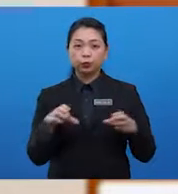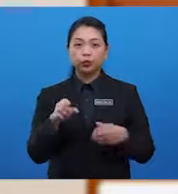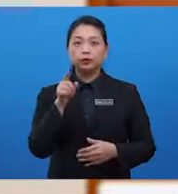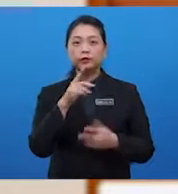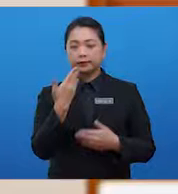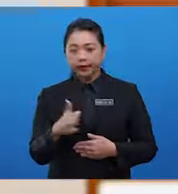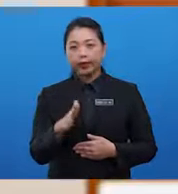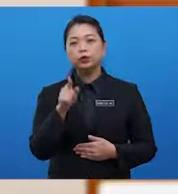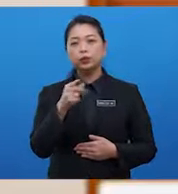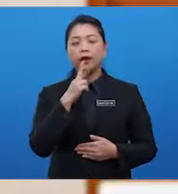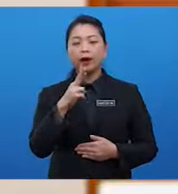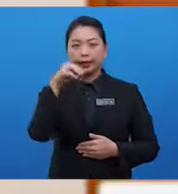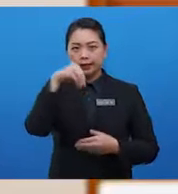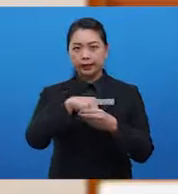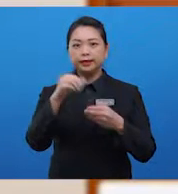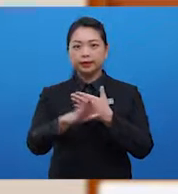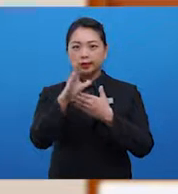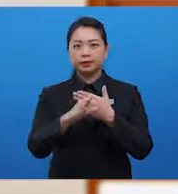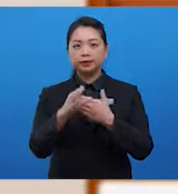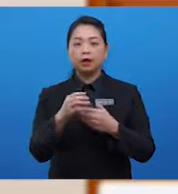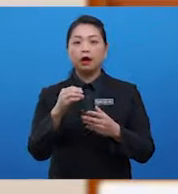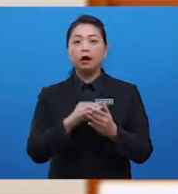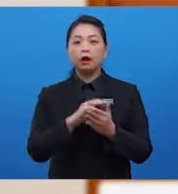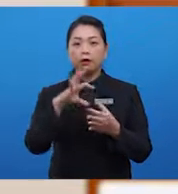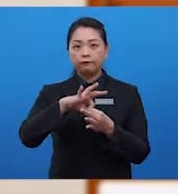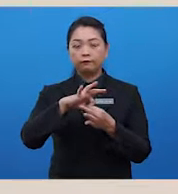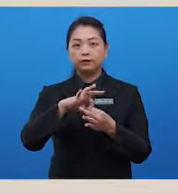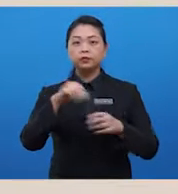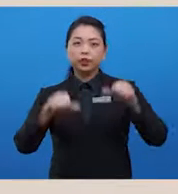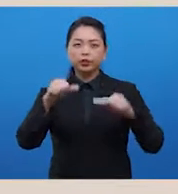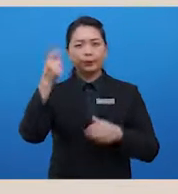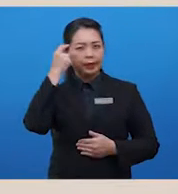you are in danger of becoming judgmental.